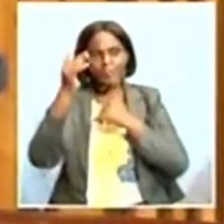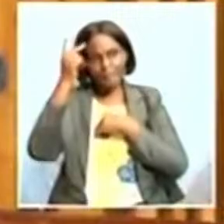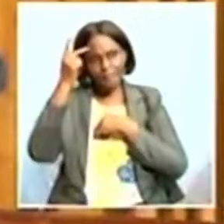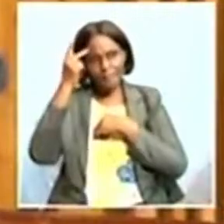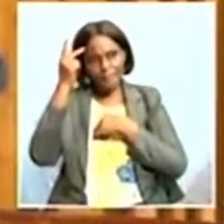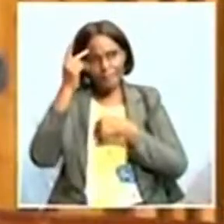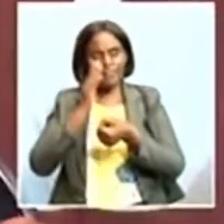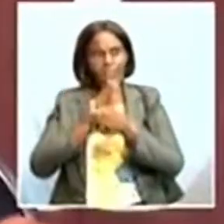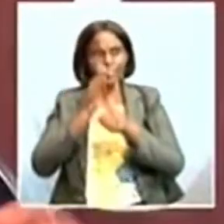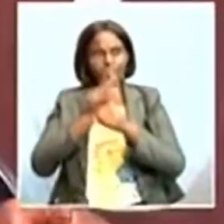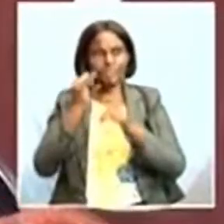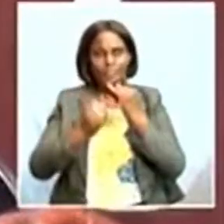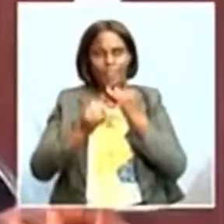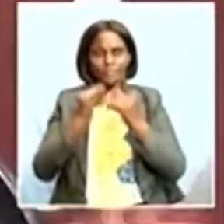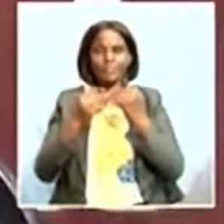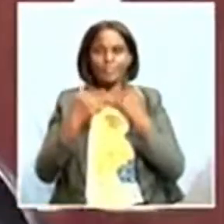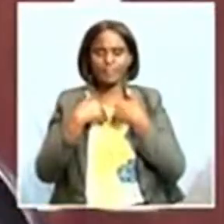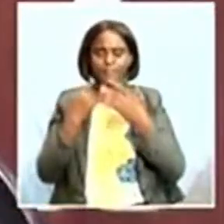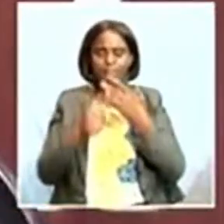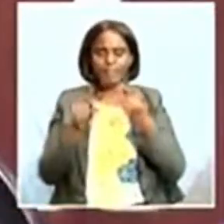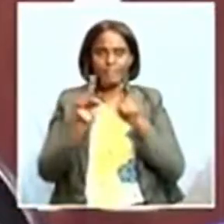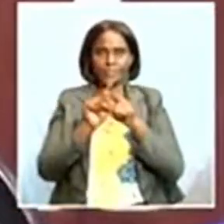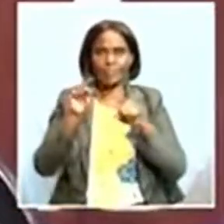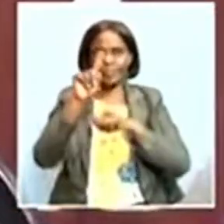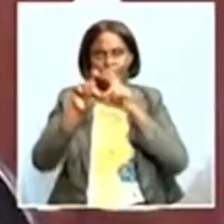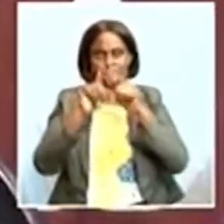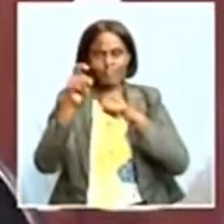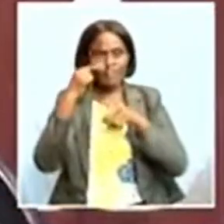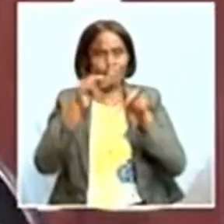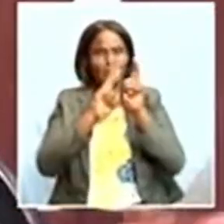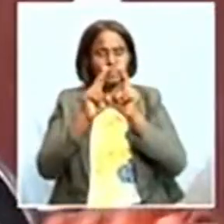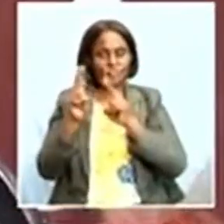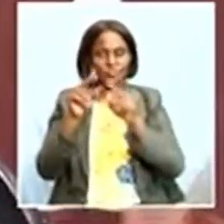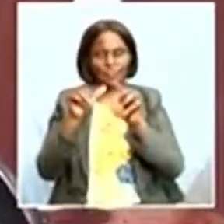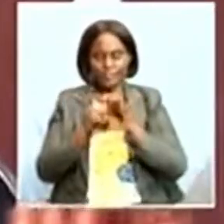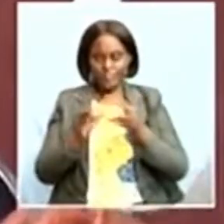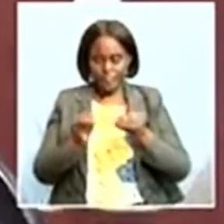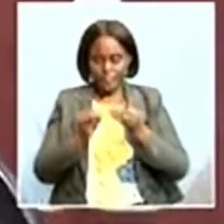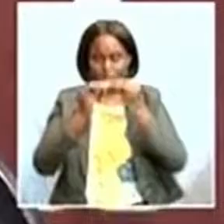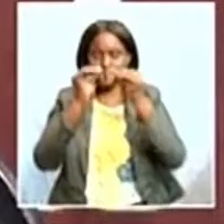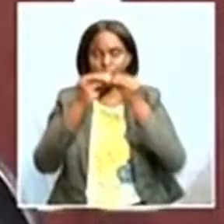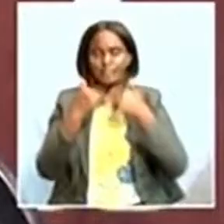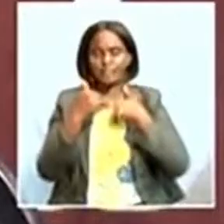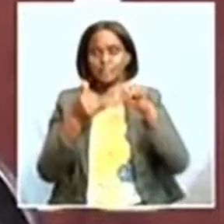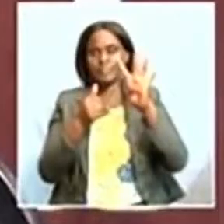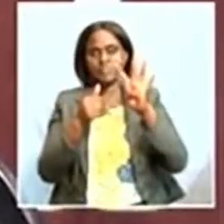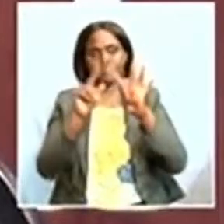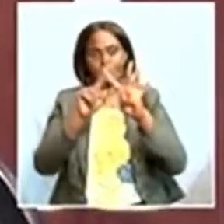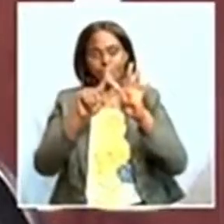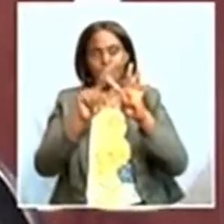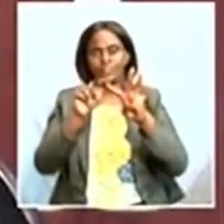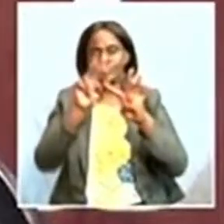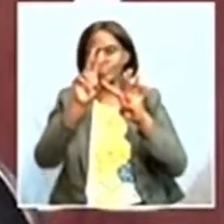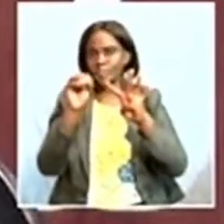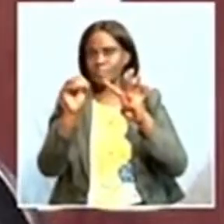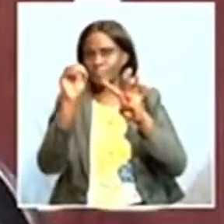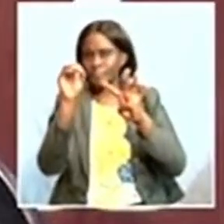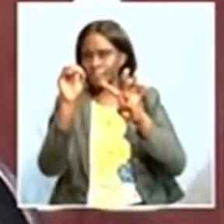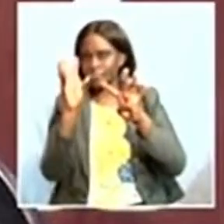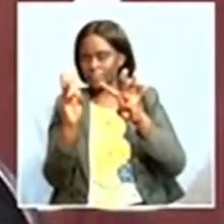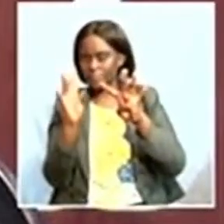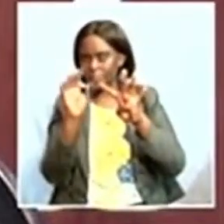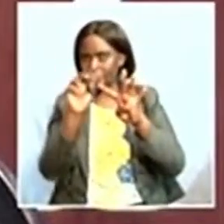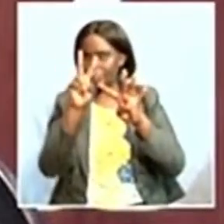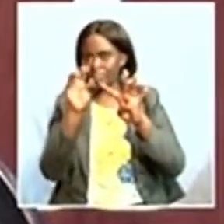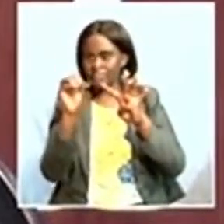that, the House went on to consider questions for oral answer. In total, there were four. So question number